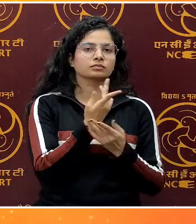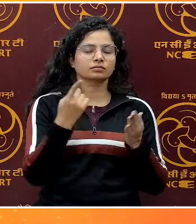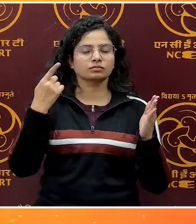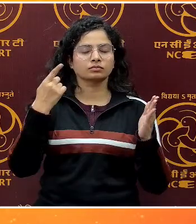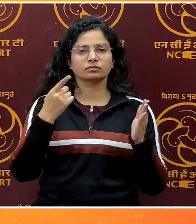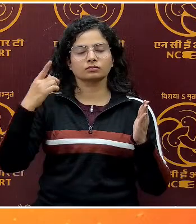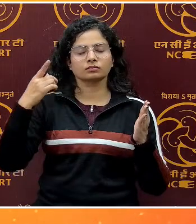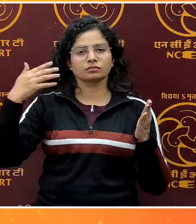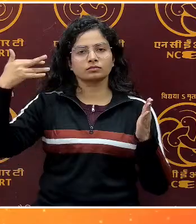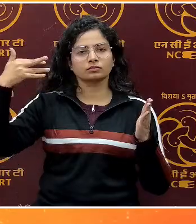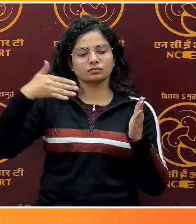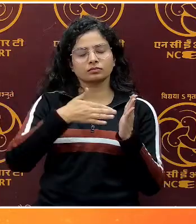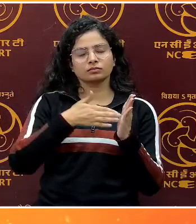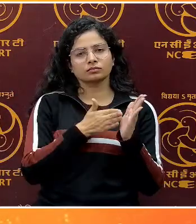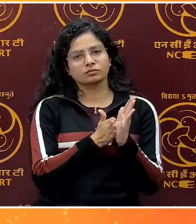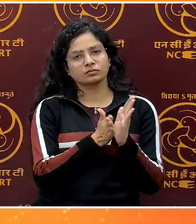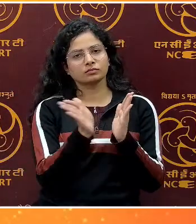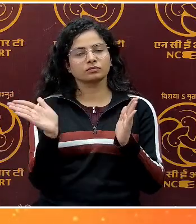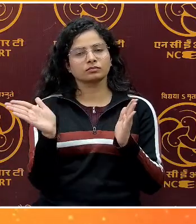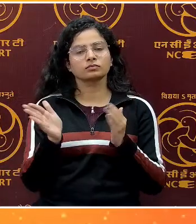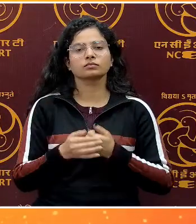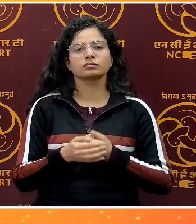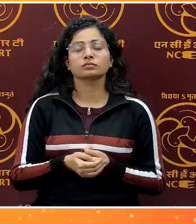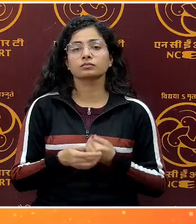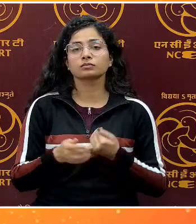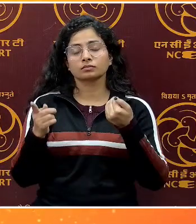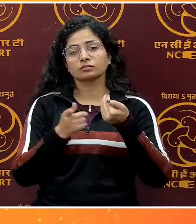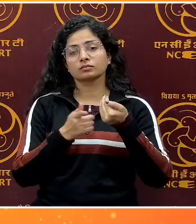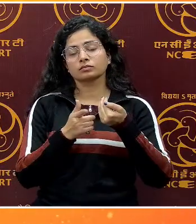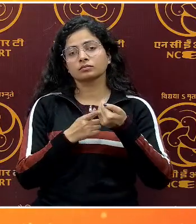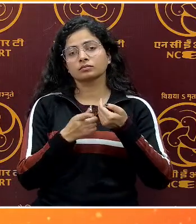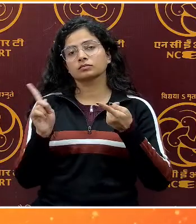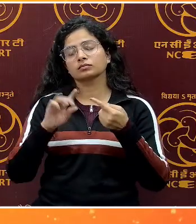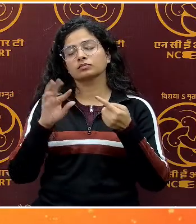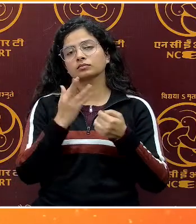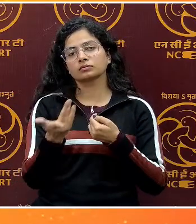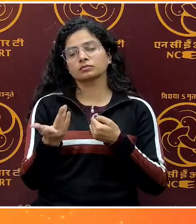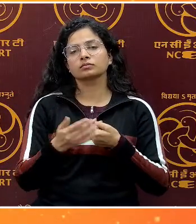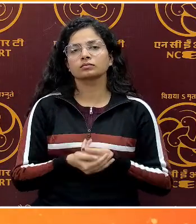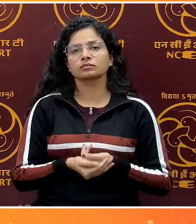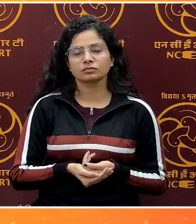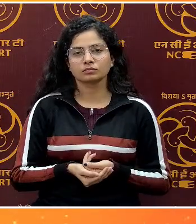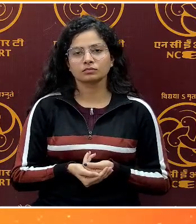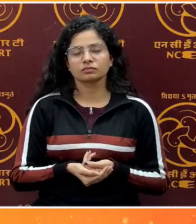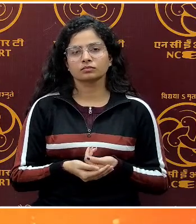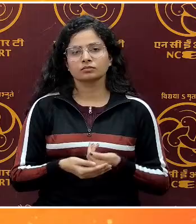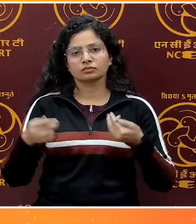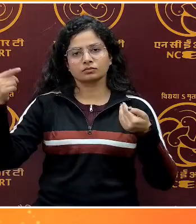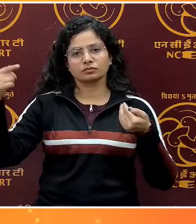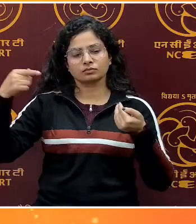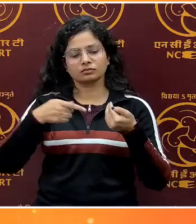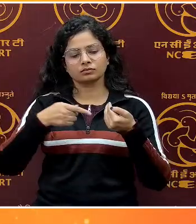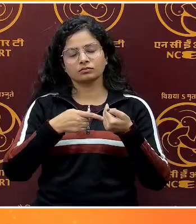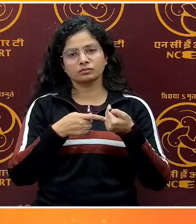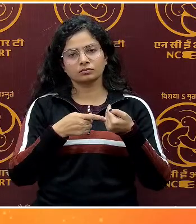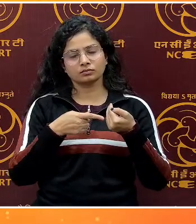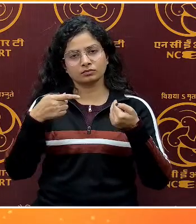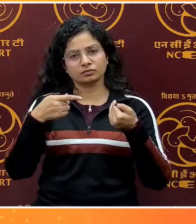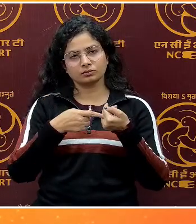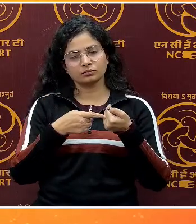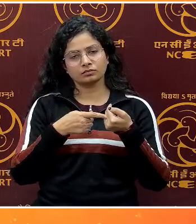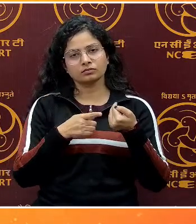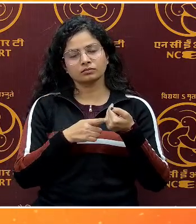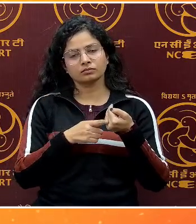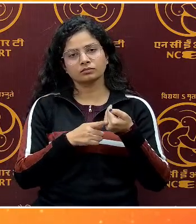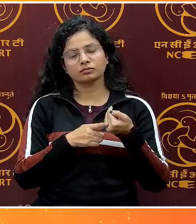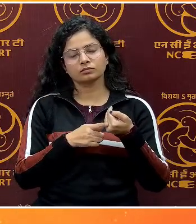rays are getting converged. In this case, what is happening? The light rays coming, hitting the mirror,